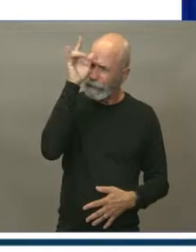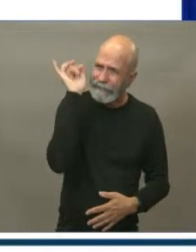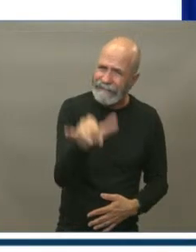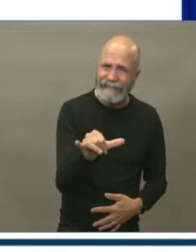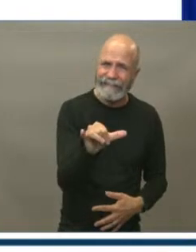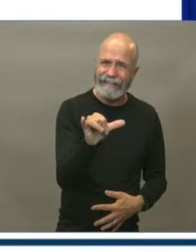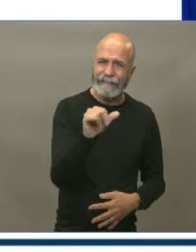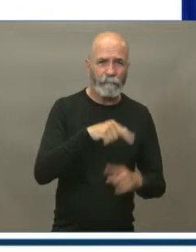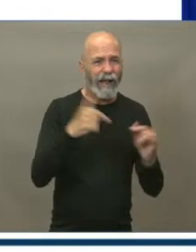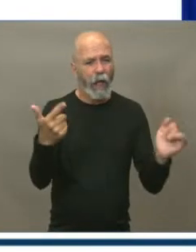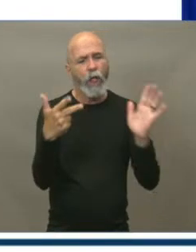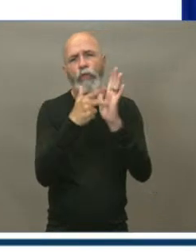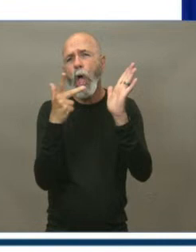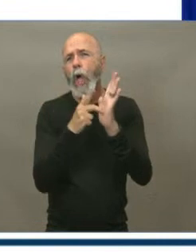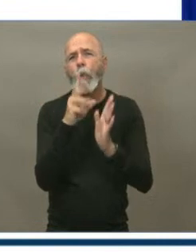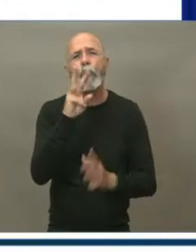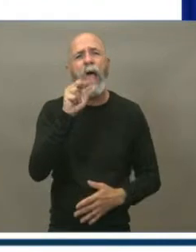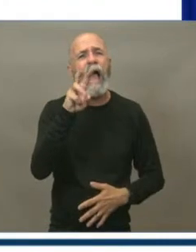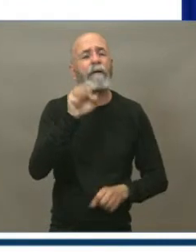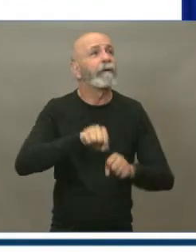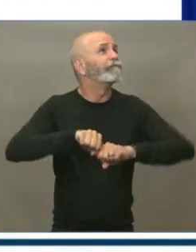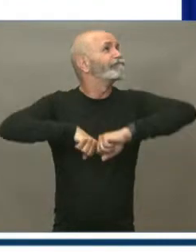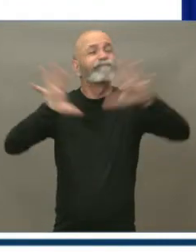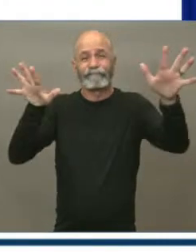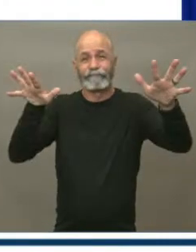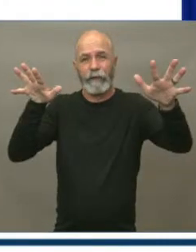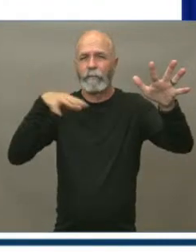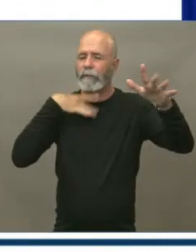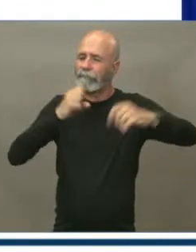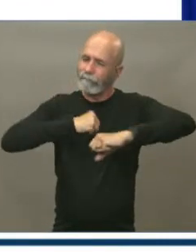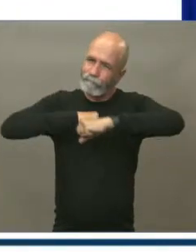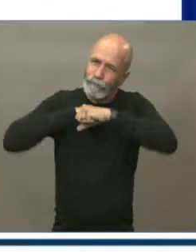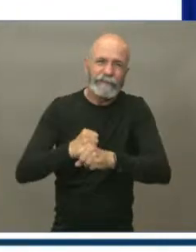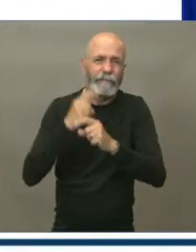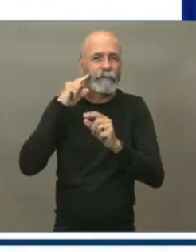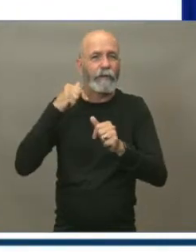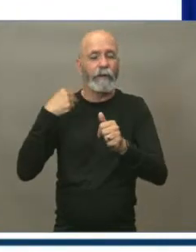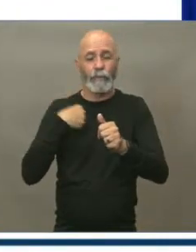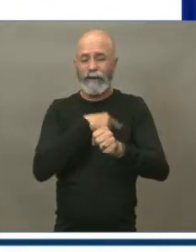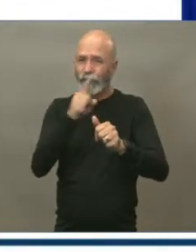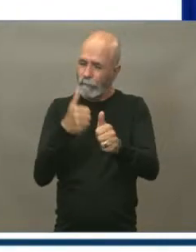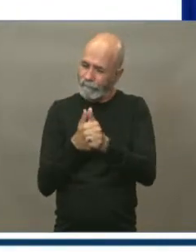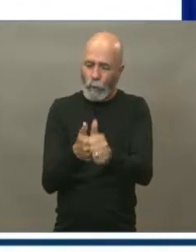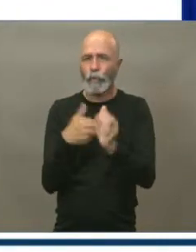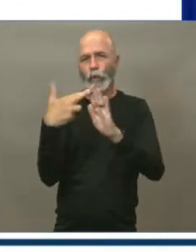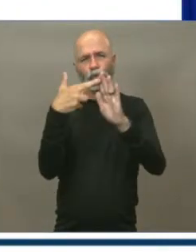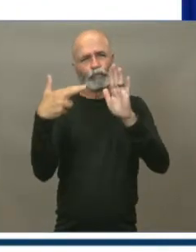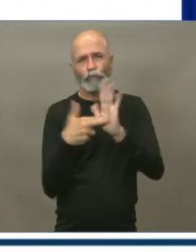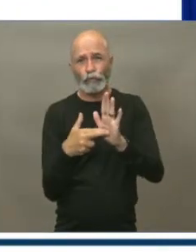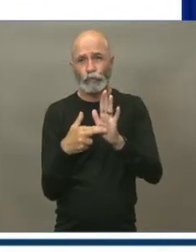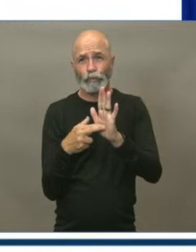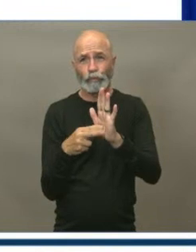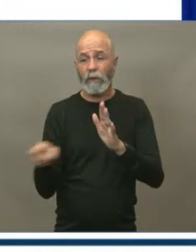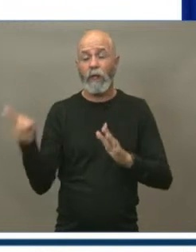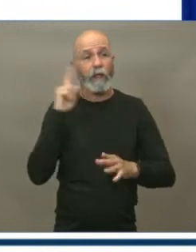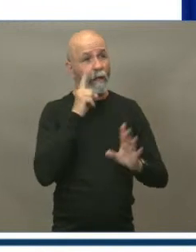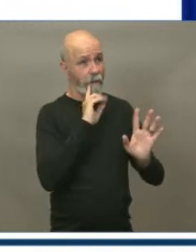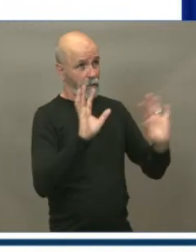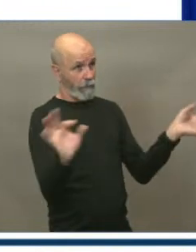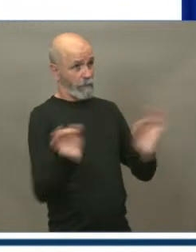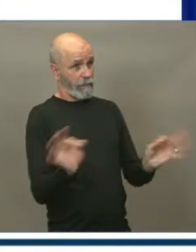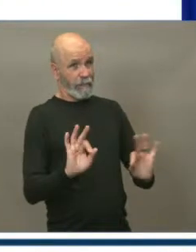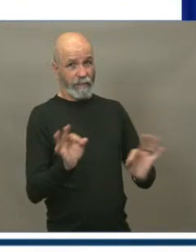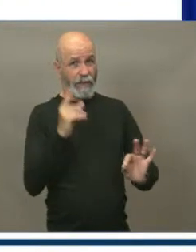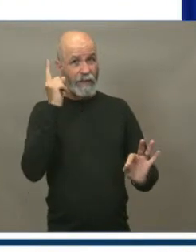to protect each other by following public health protocols. If people don't think this virus is real and don't believe in